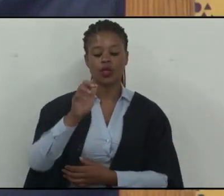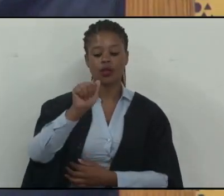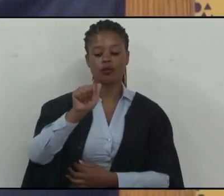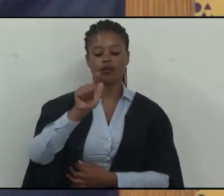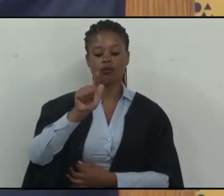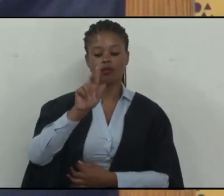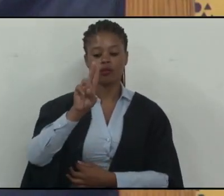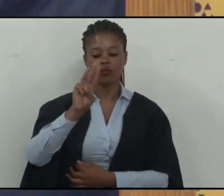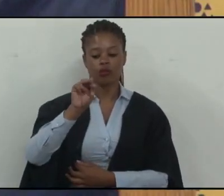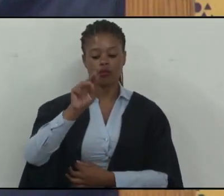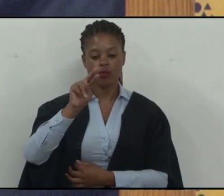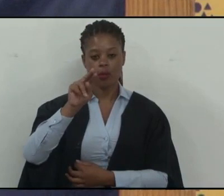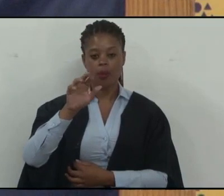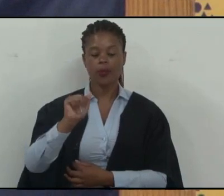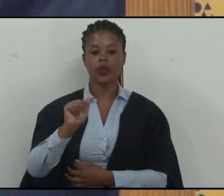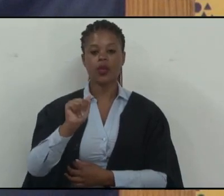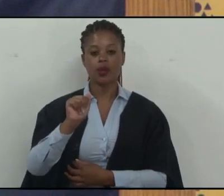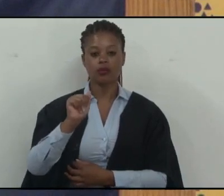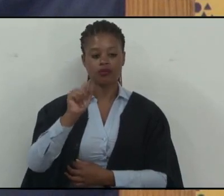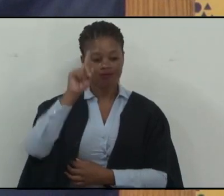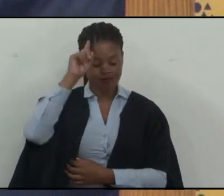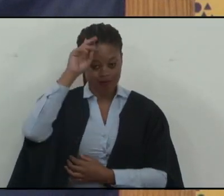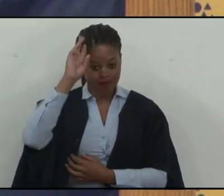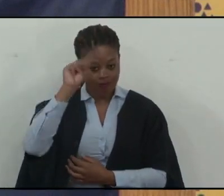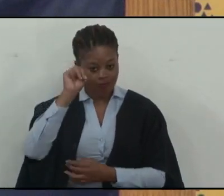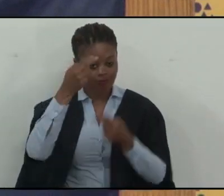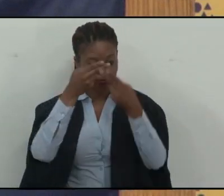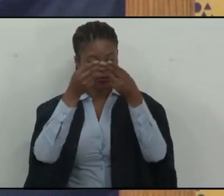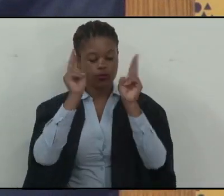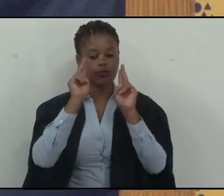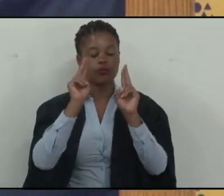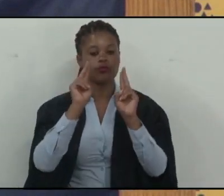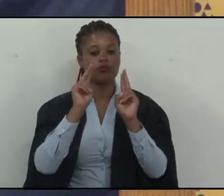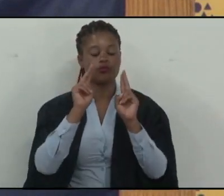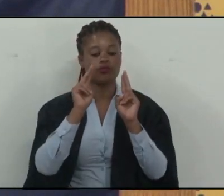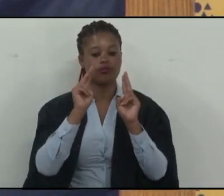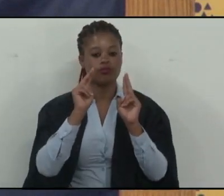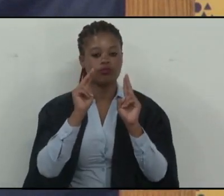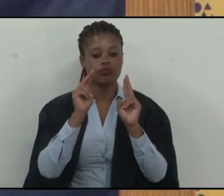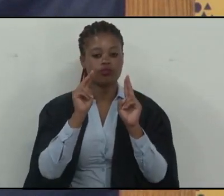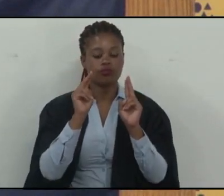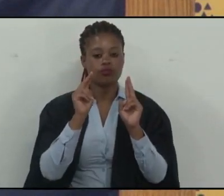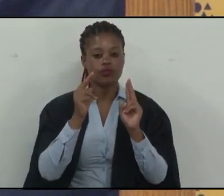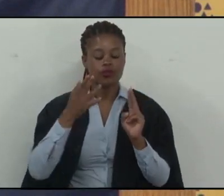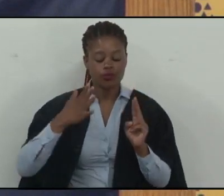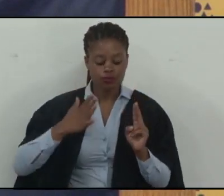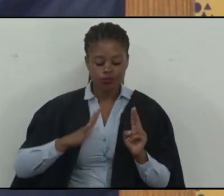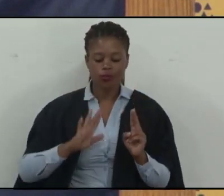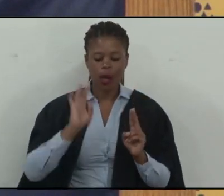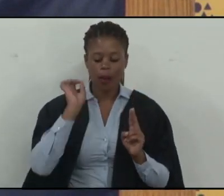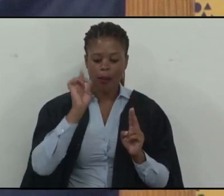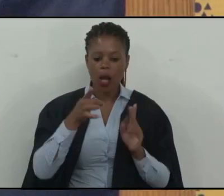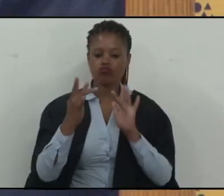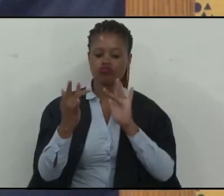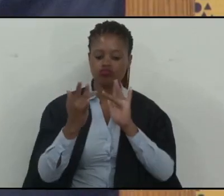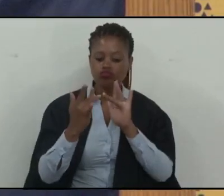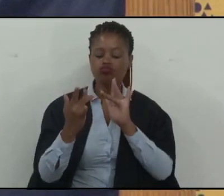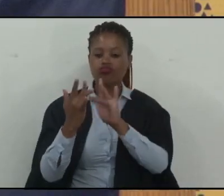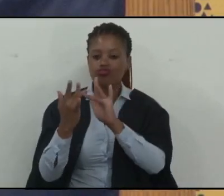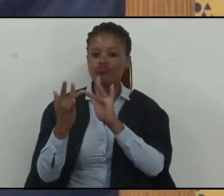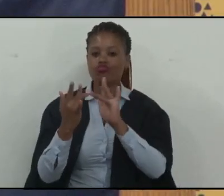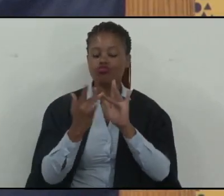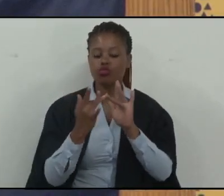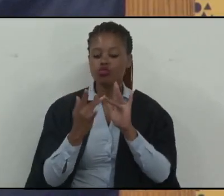alumni Nelson Mandela University. We would like to stay in touch with all of